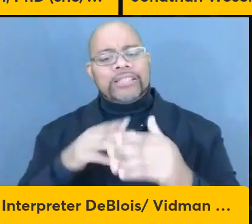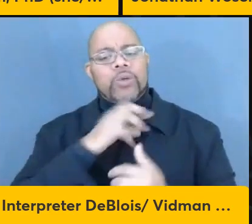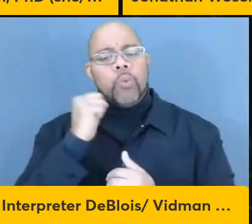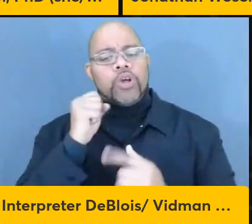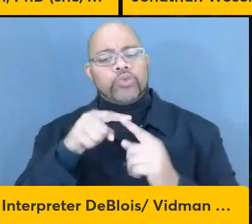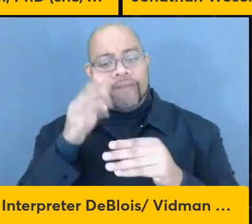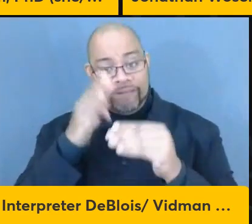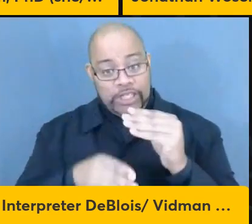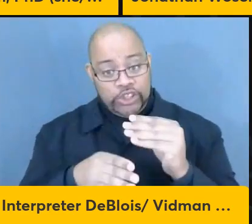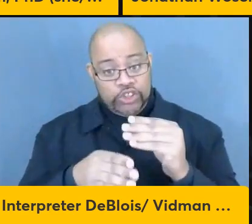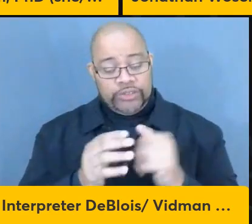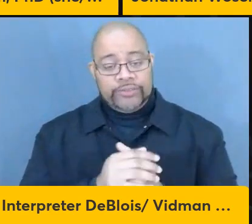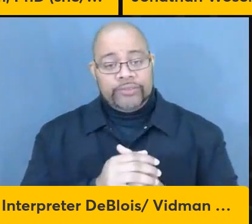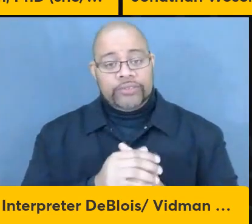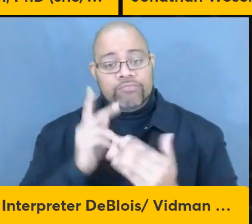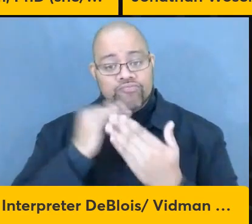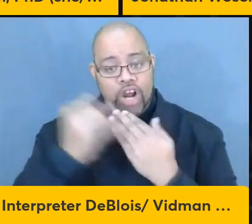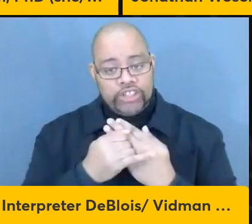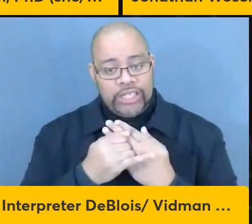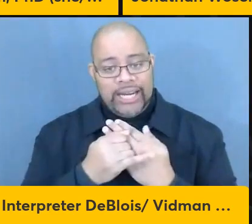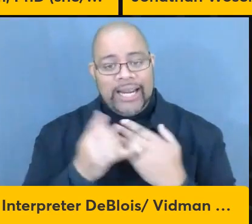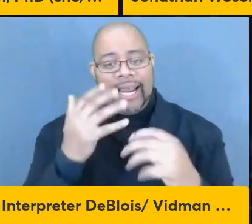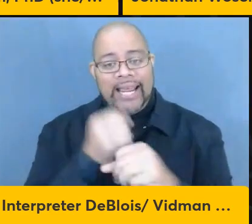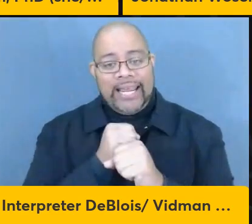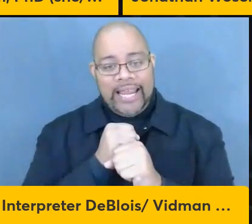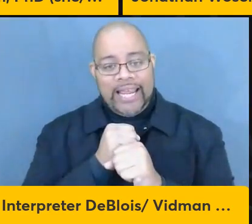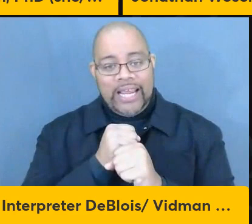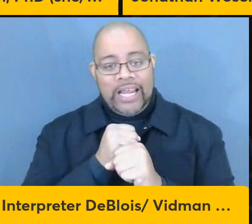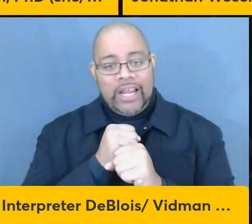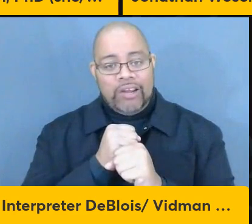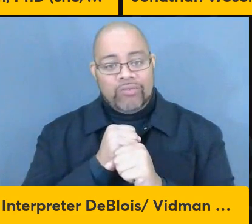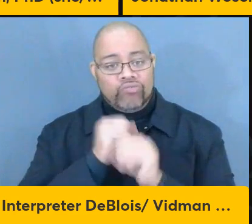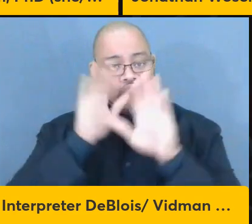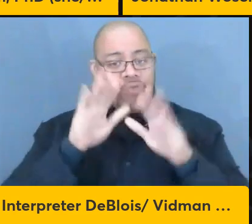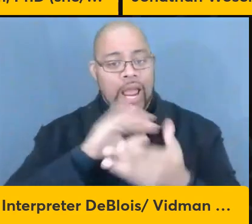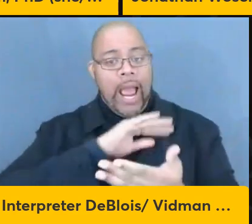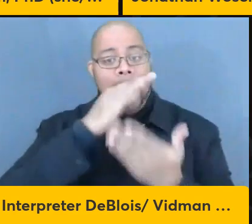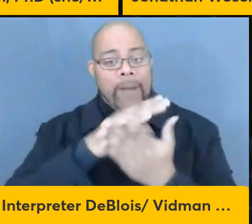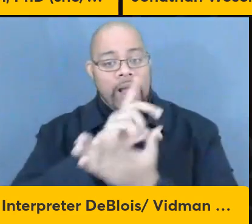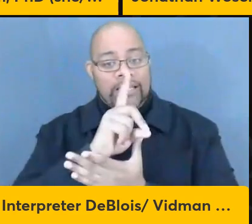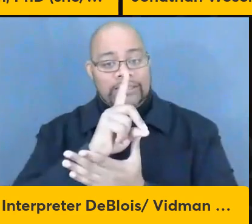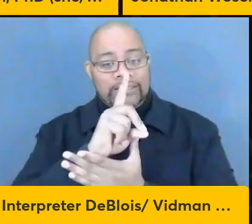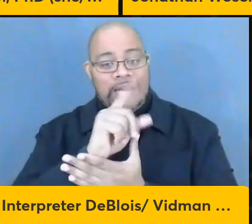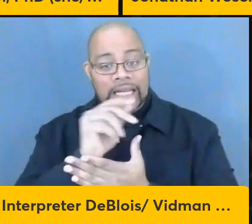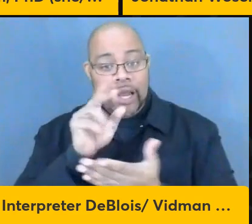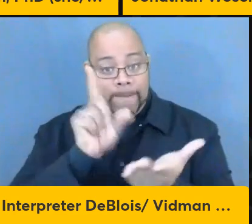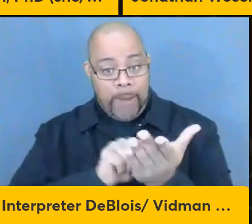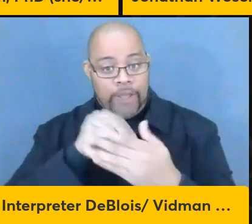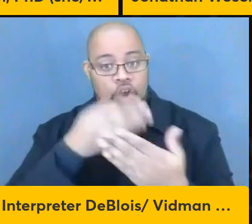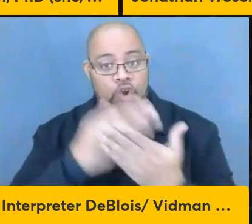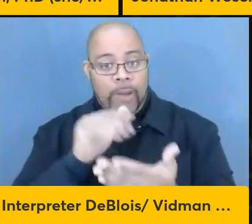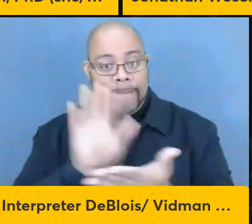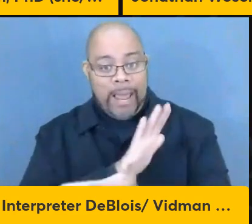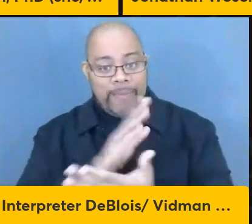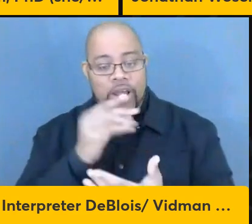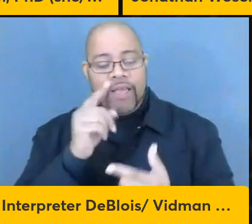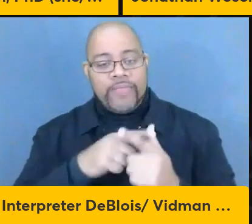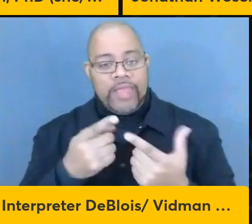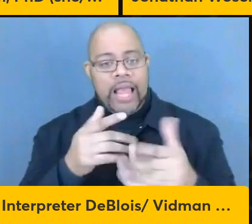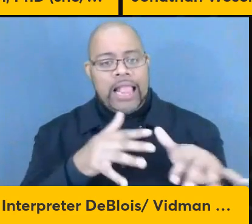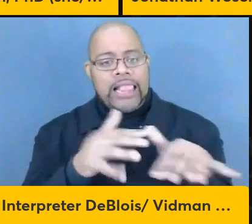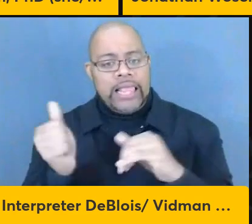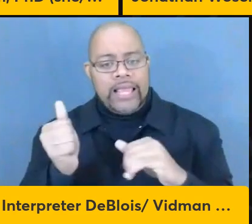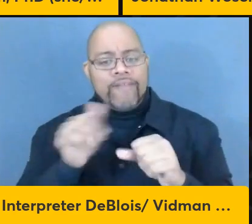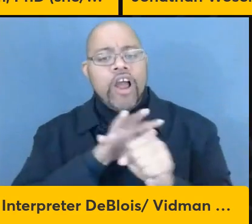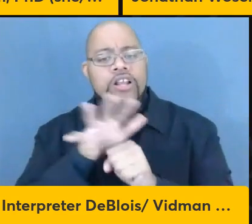to finish the project, get a great amount of data, publish in a good paper, and then, leave